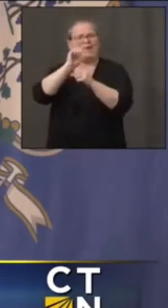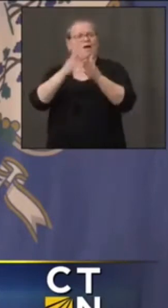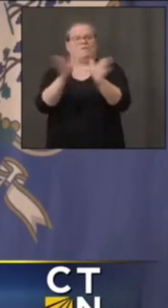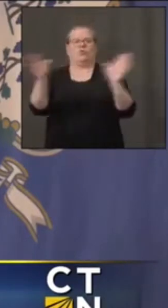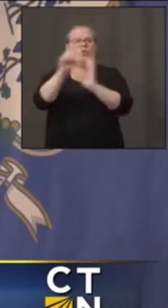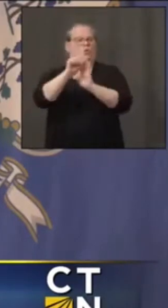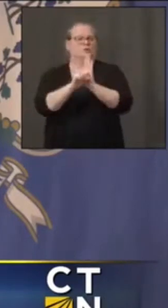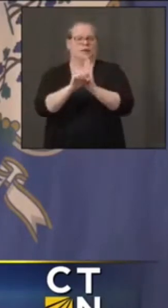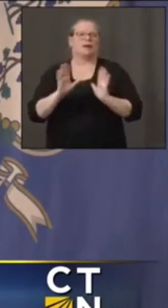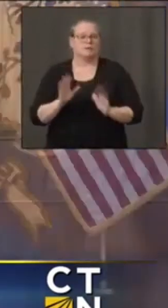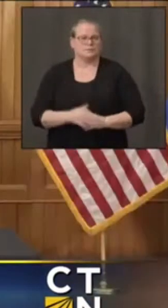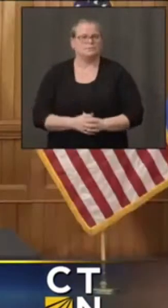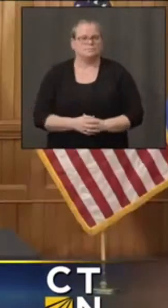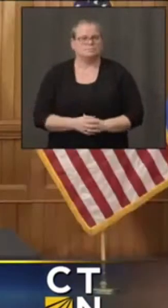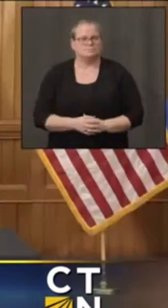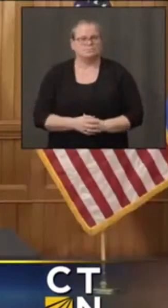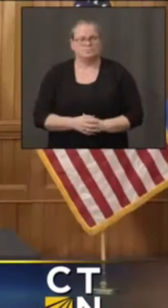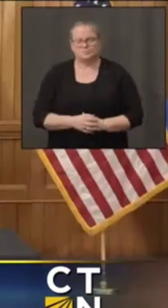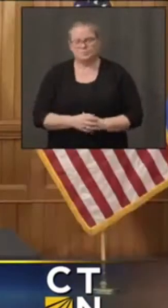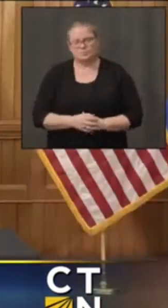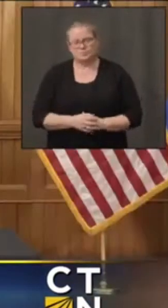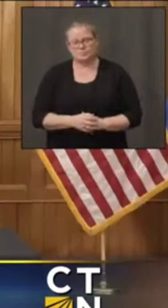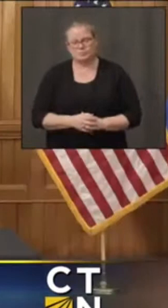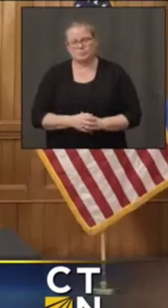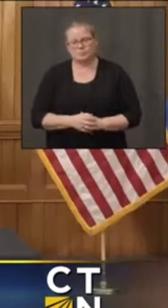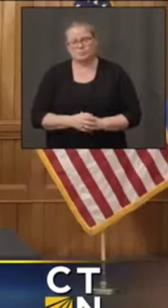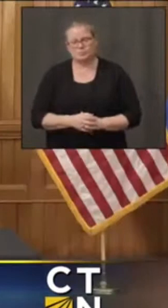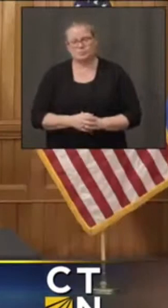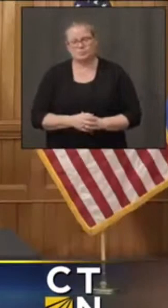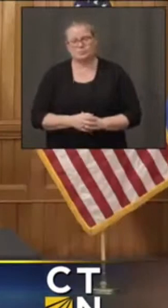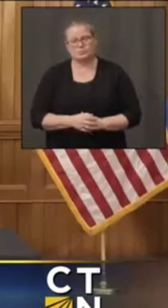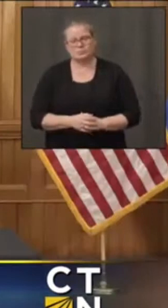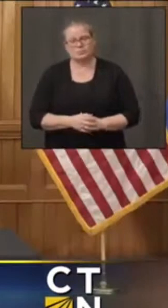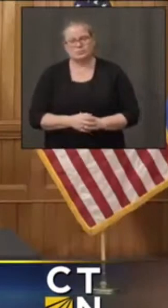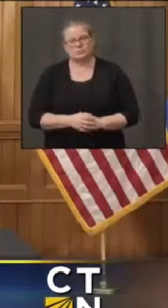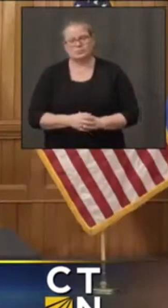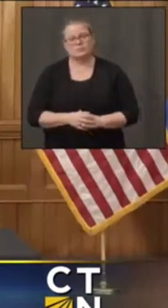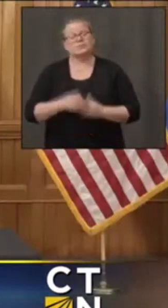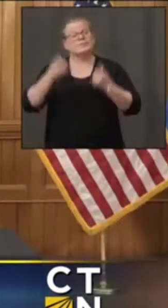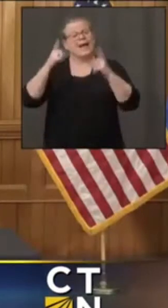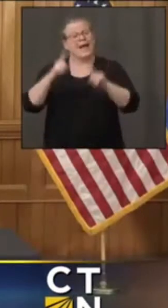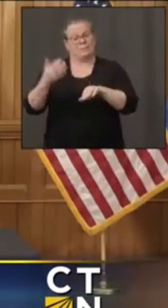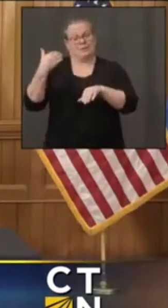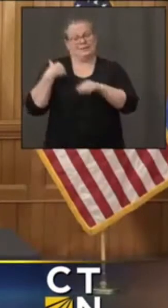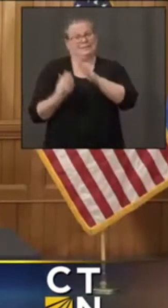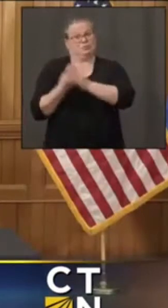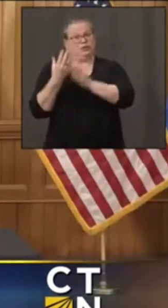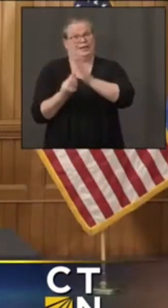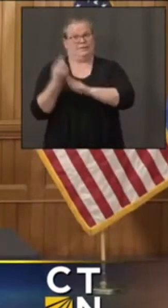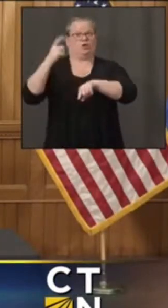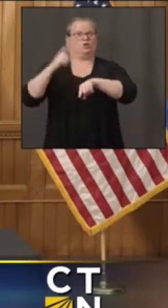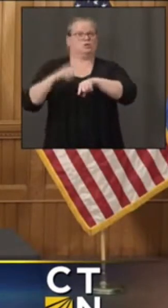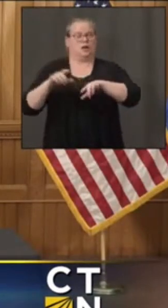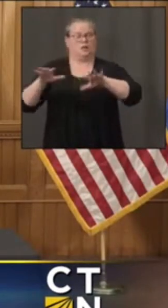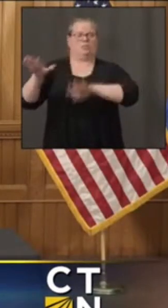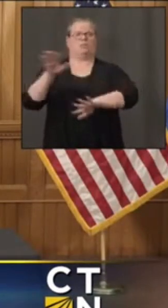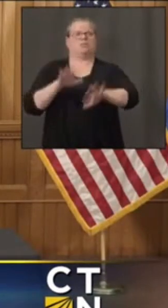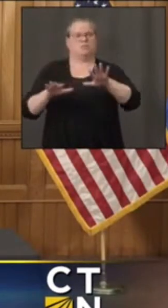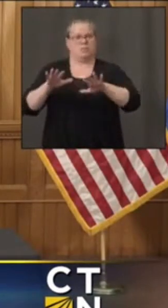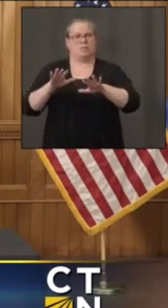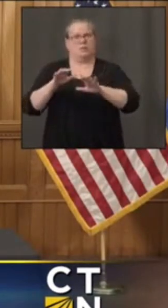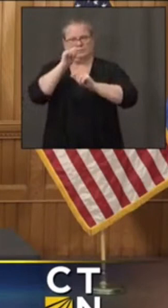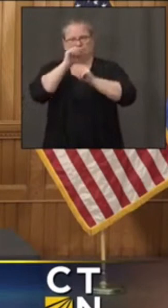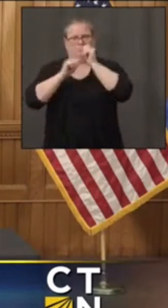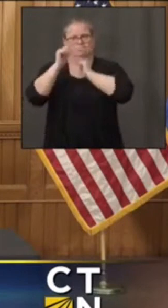And given what you know from, living through the first wave and that big peak in the spring, at what point will